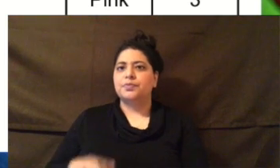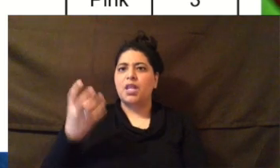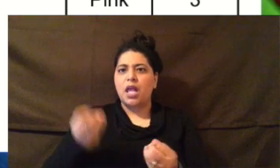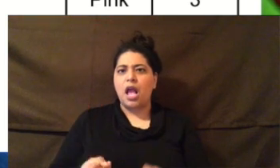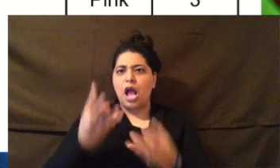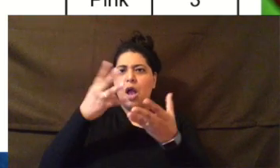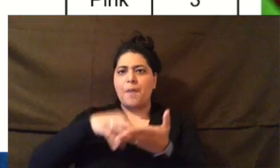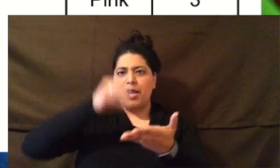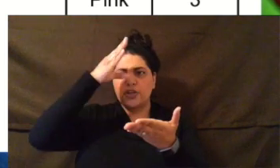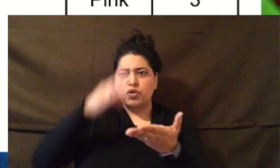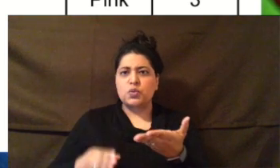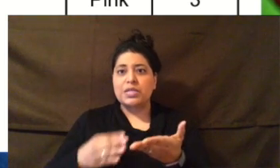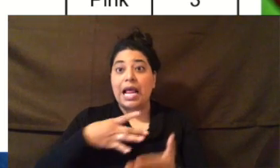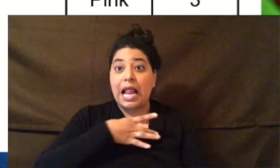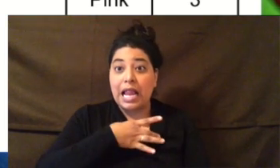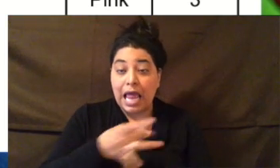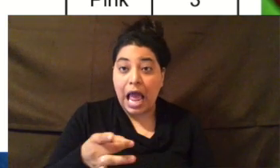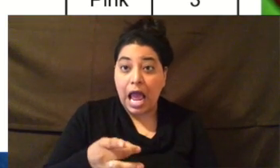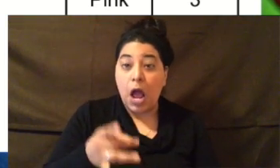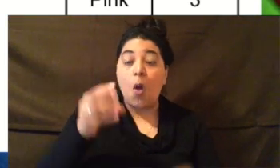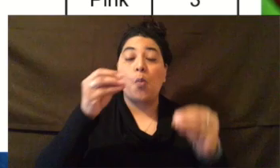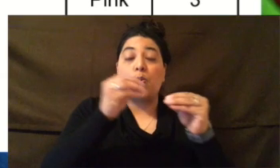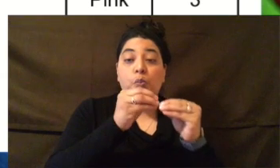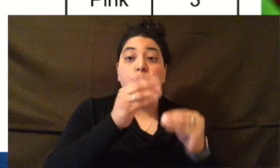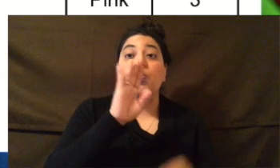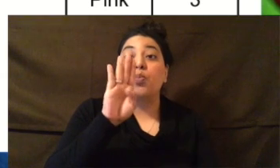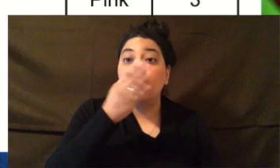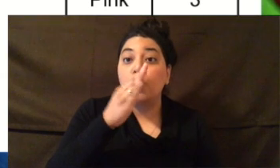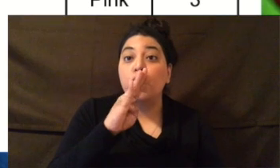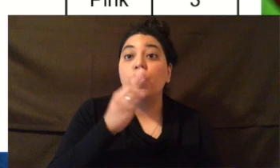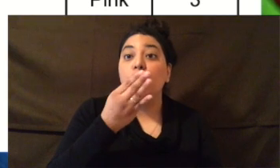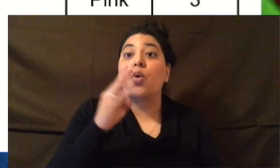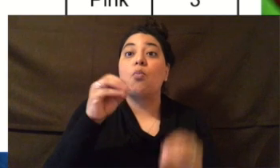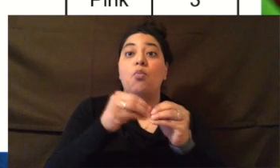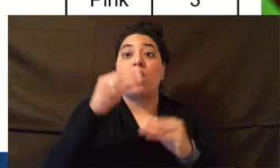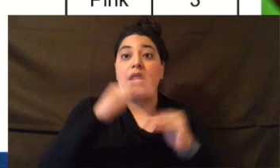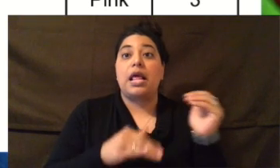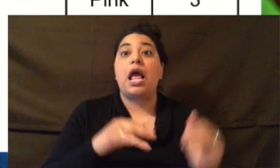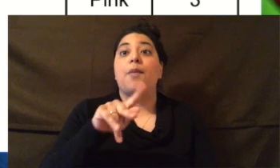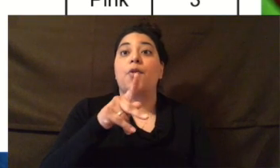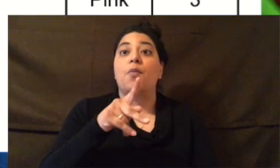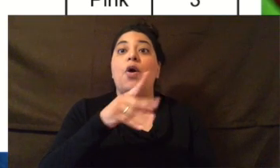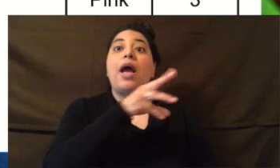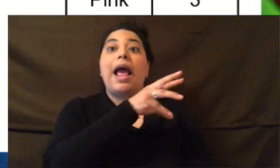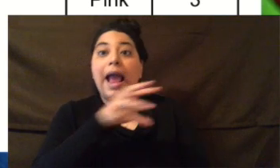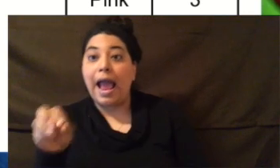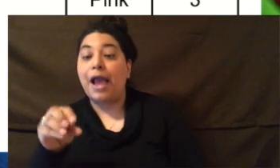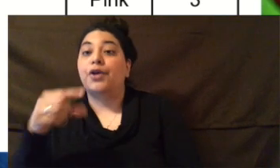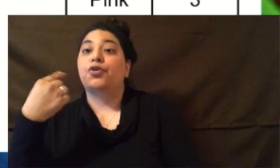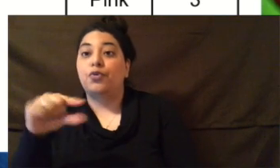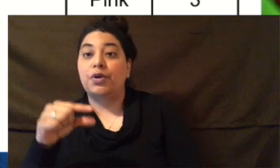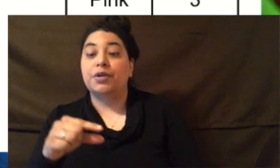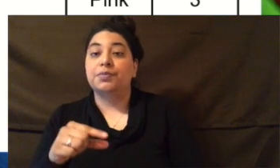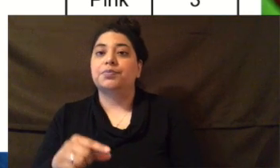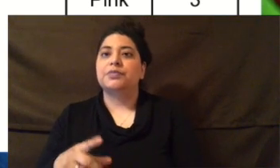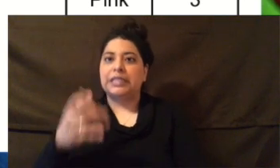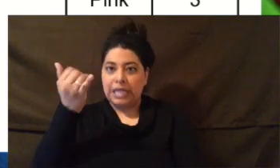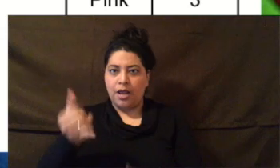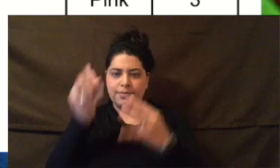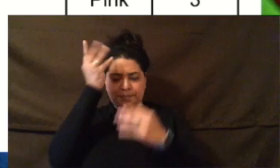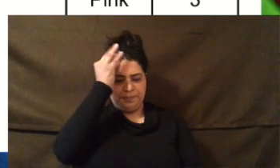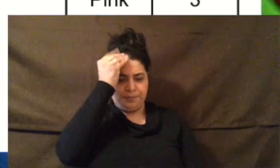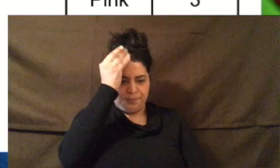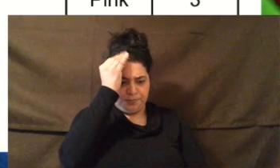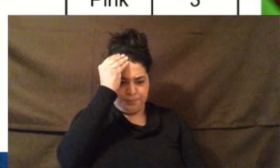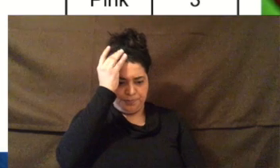How many students like blue more than purple and green? Okay, so already my brain is going and I'm